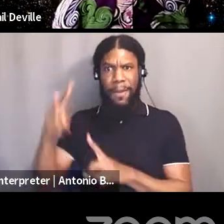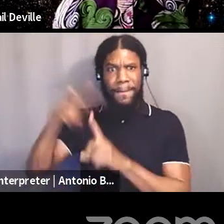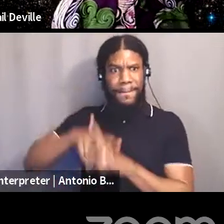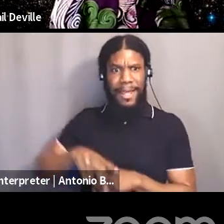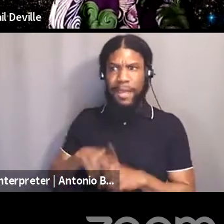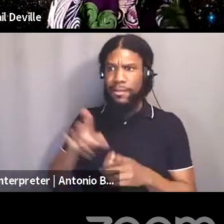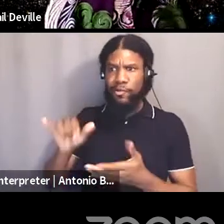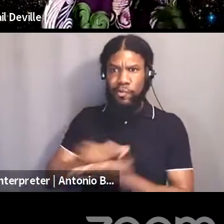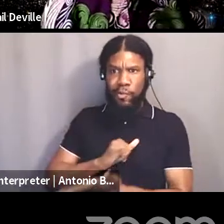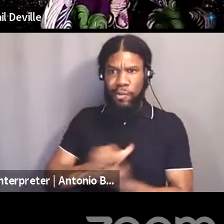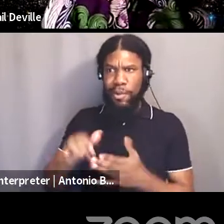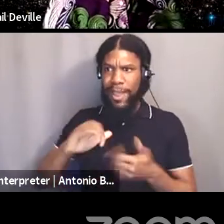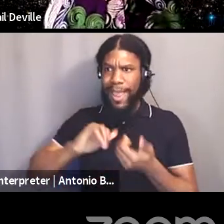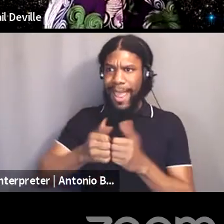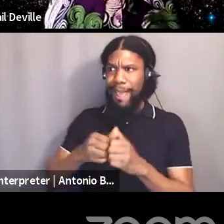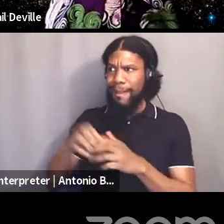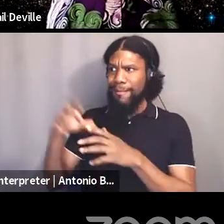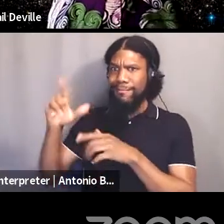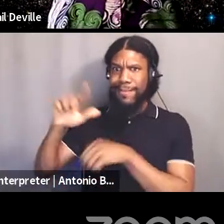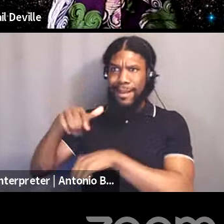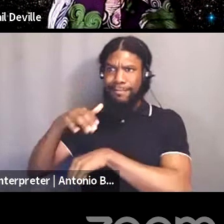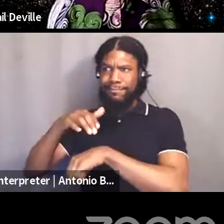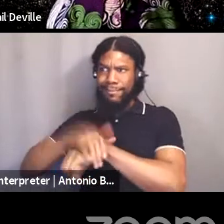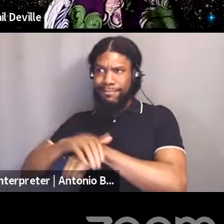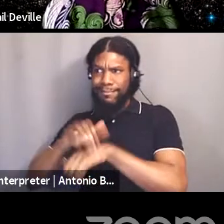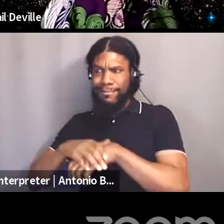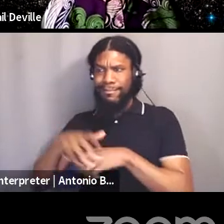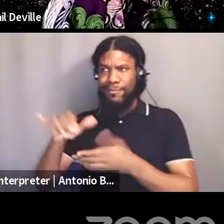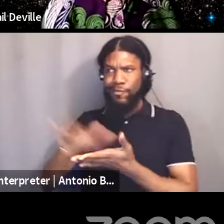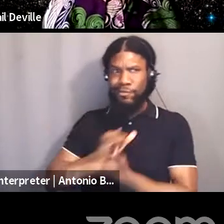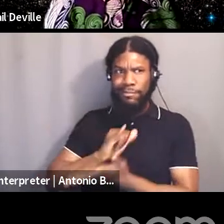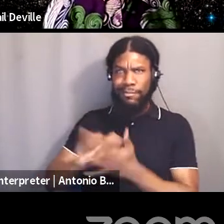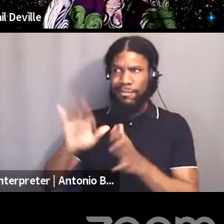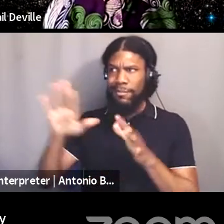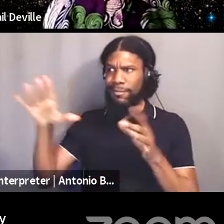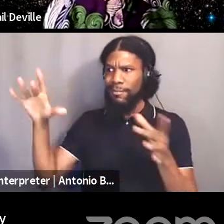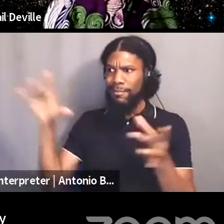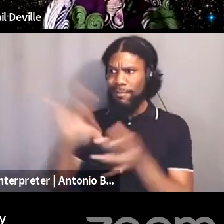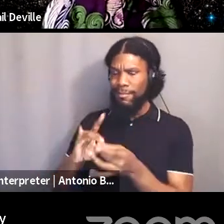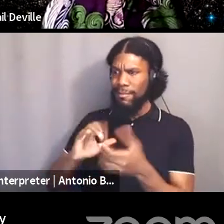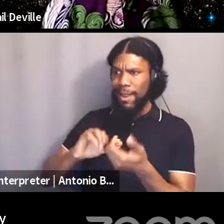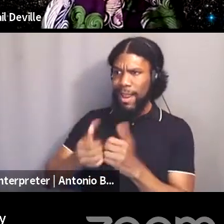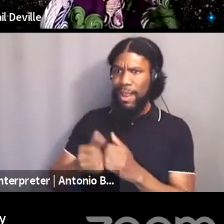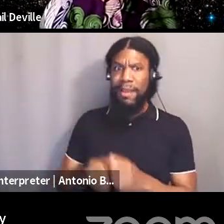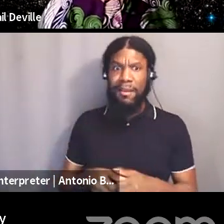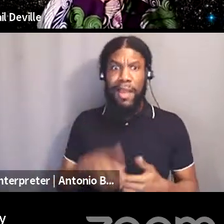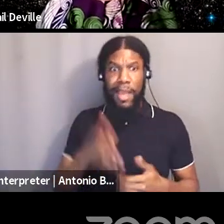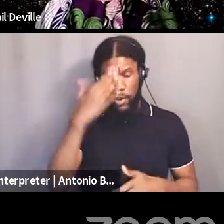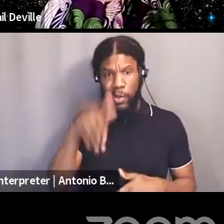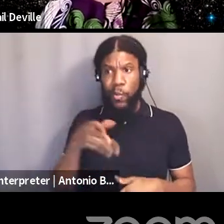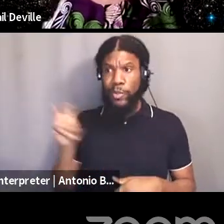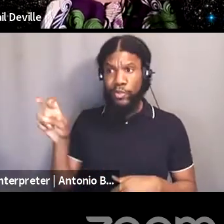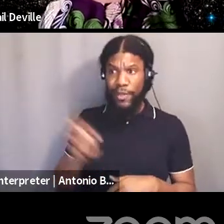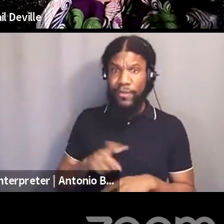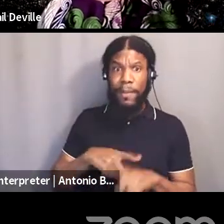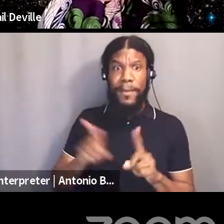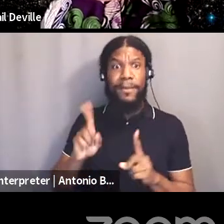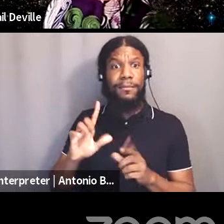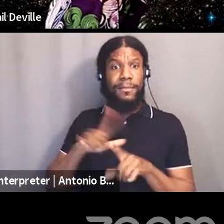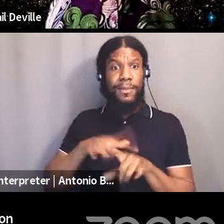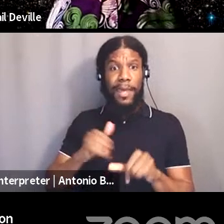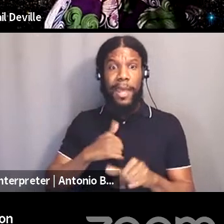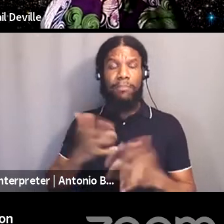is quite, so I was excited to know that it would transfer, but also excited to present something so niche. I really